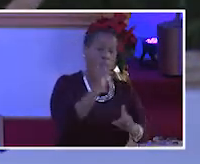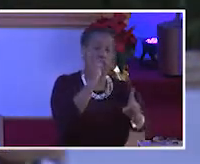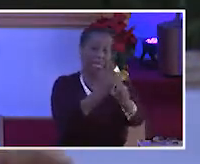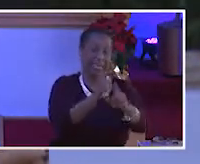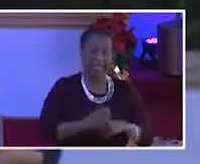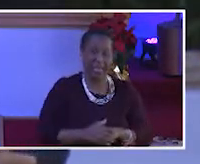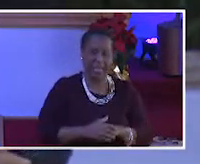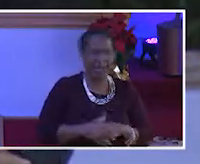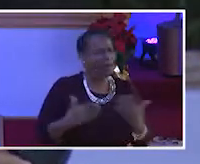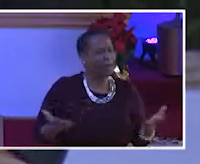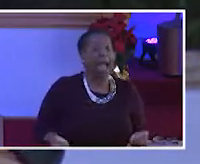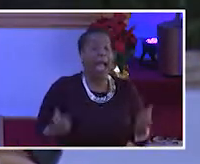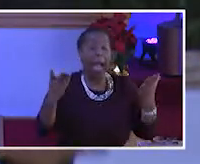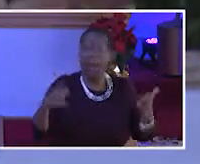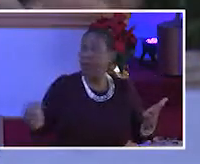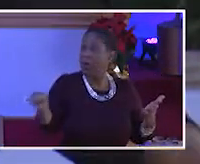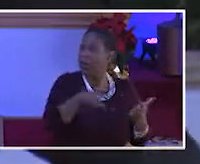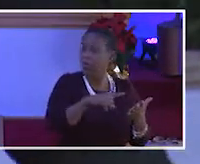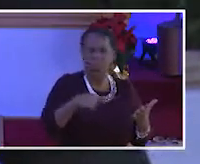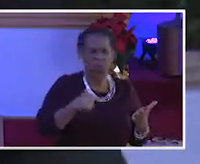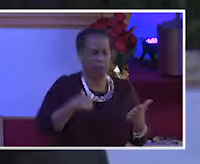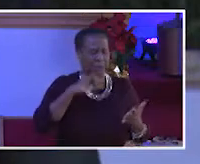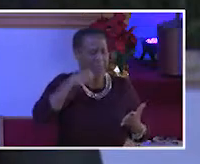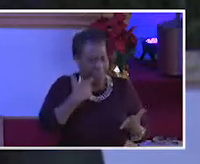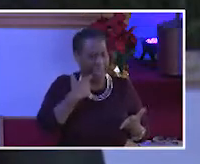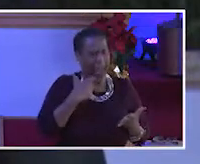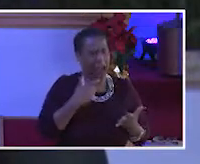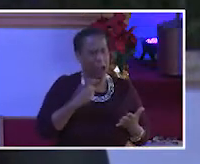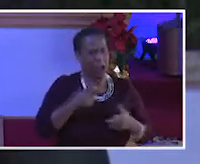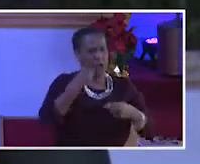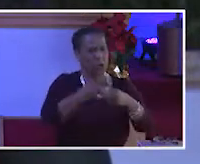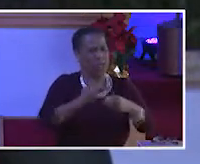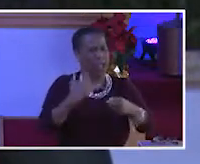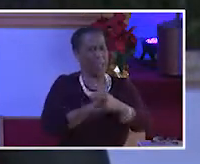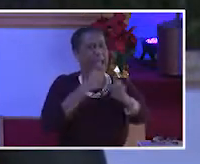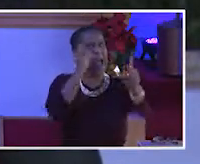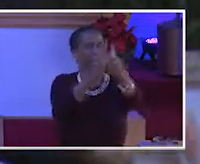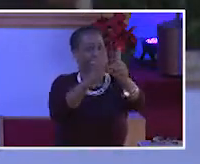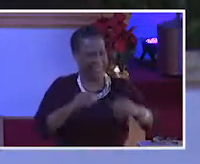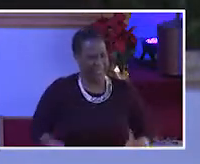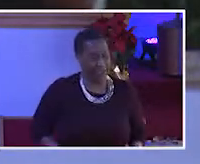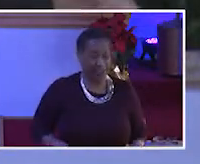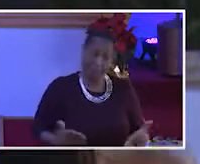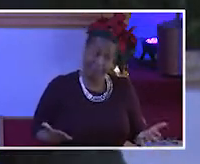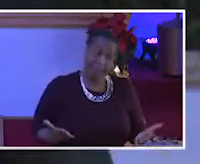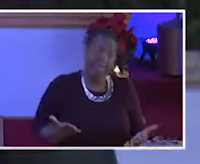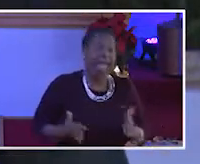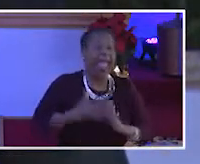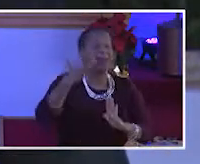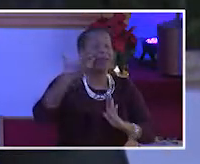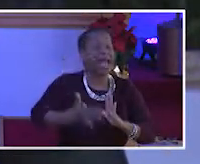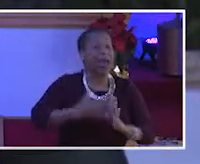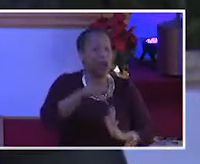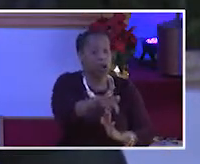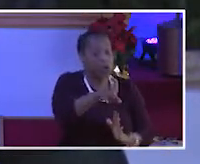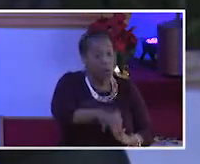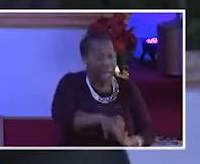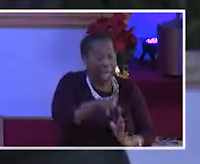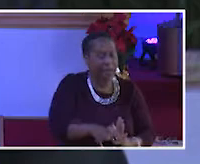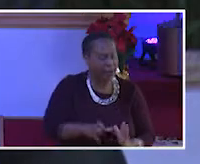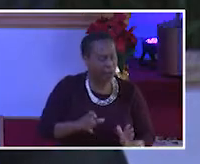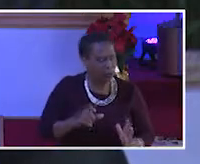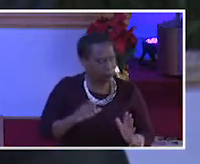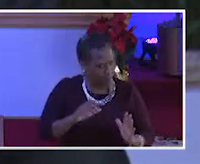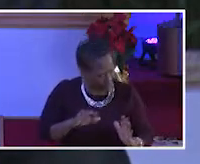destiny. Right. How many of us ever dare to name our destinies? Yes, every now and then, beloved, you got to dare